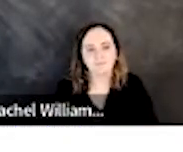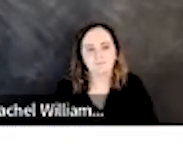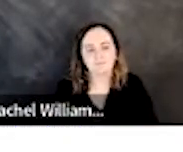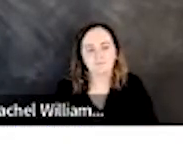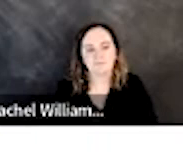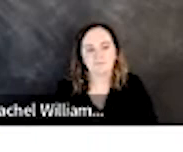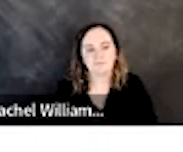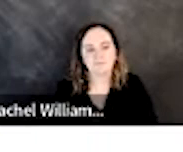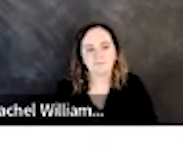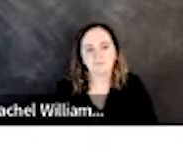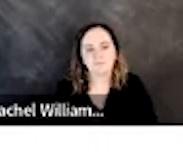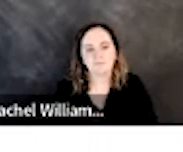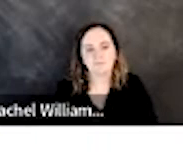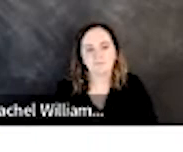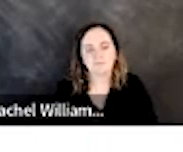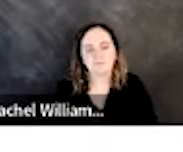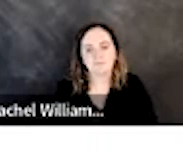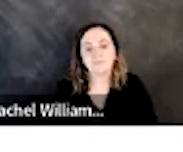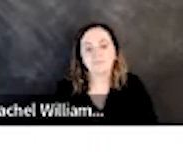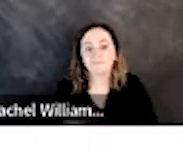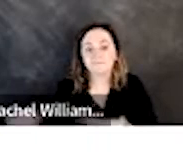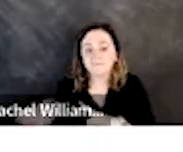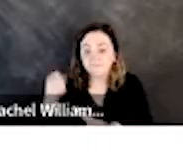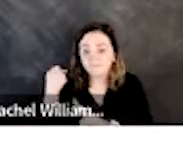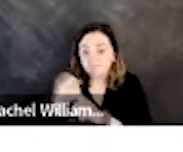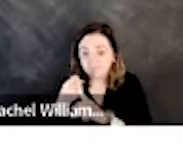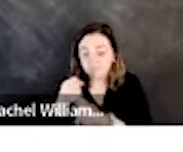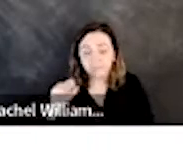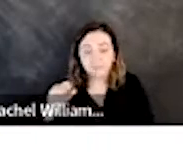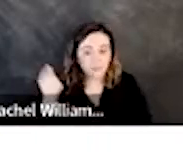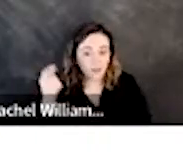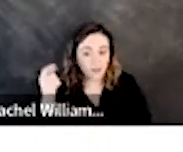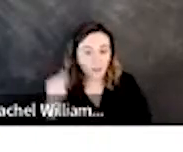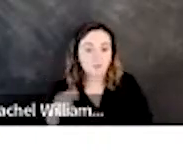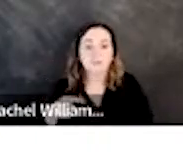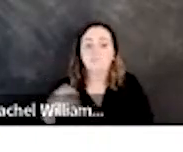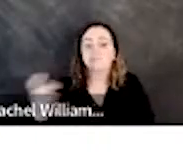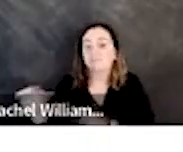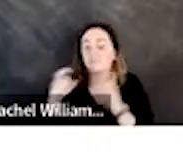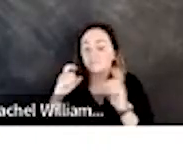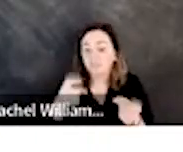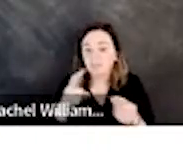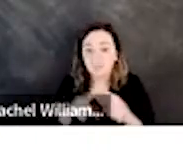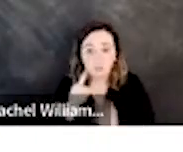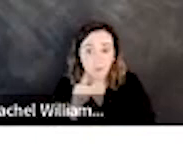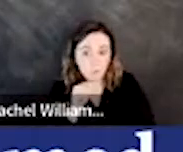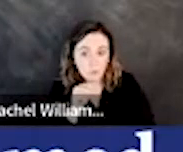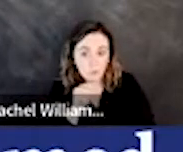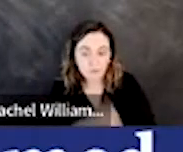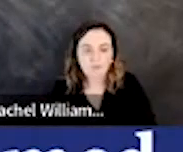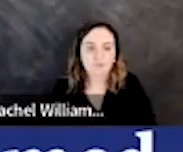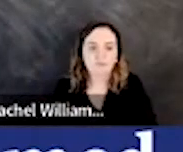The Impact scholarship awarded by Meredith College is being awarded to